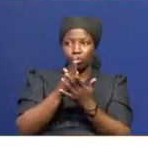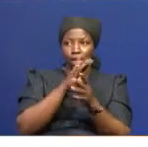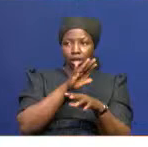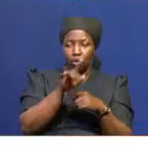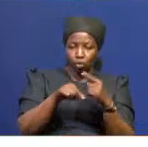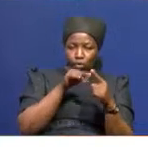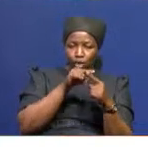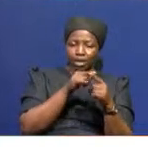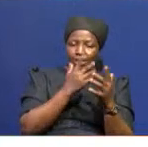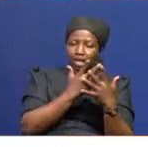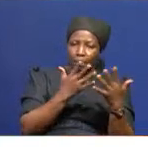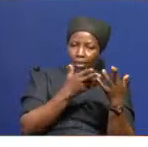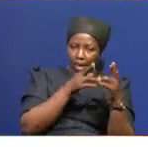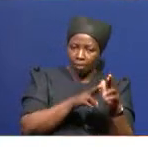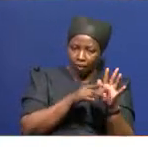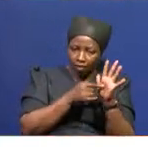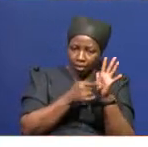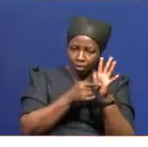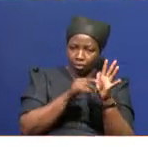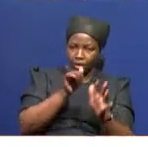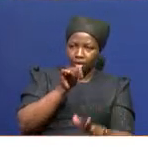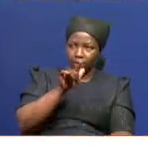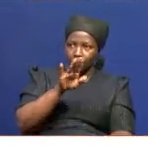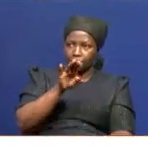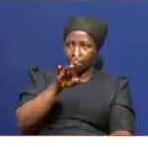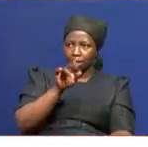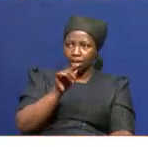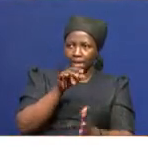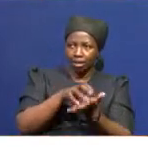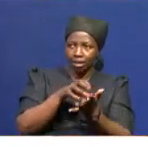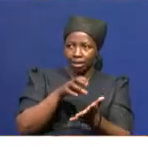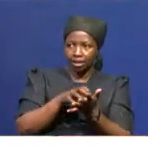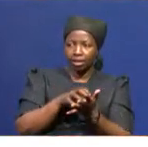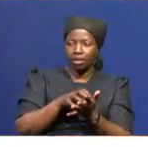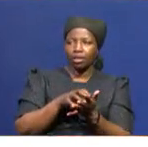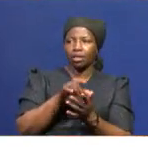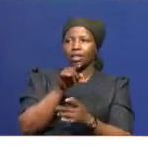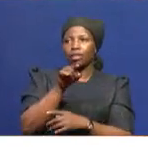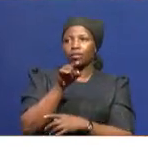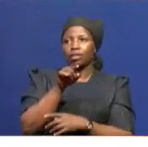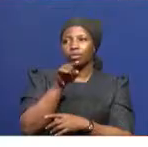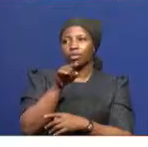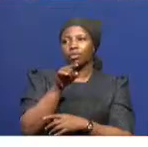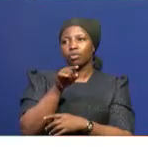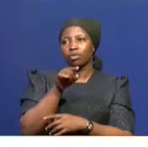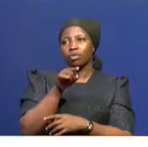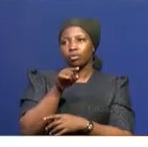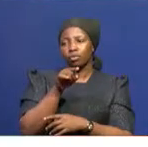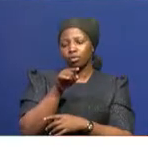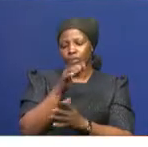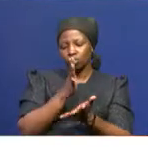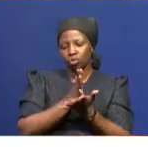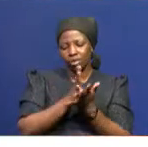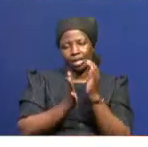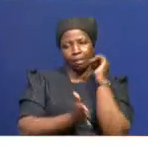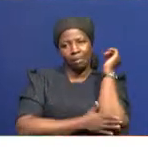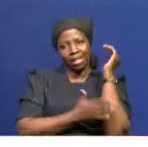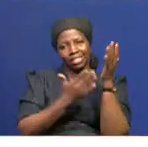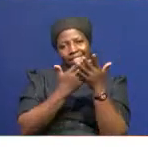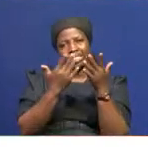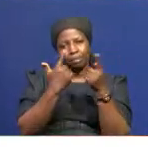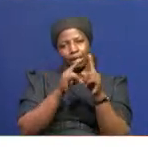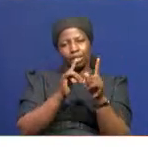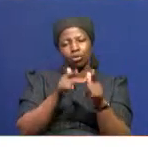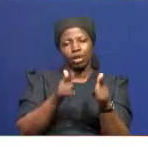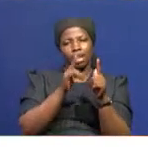the one for Mr. Albert Ojwang, you don't, as unfortunate as it is, you don't